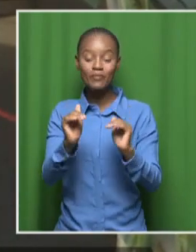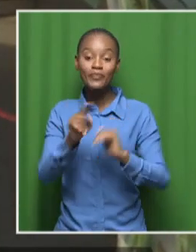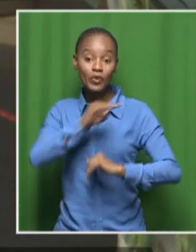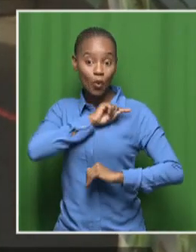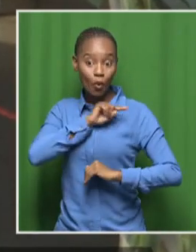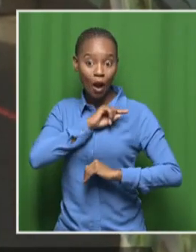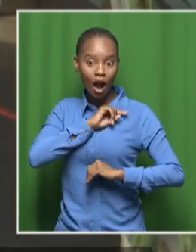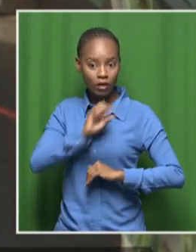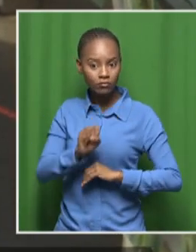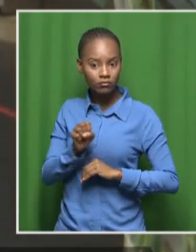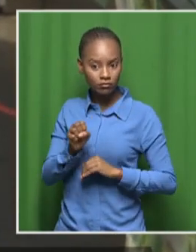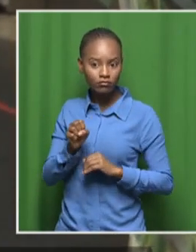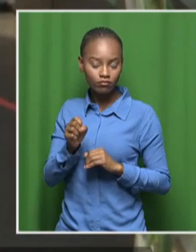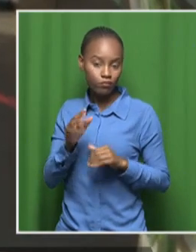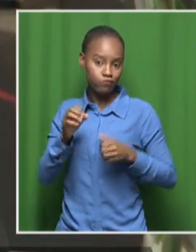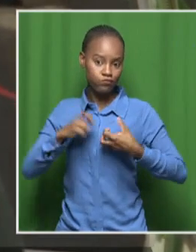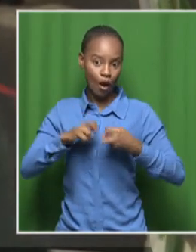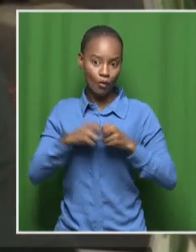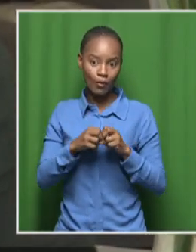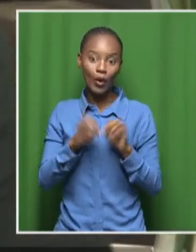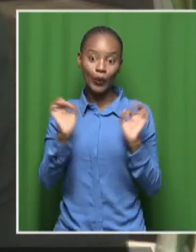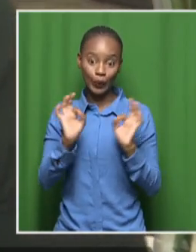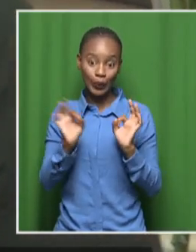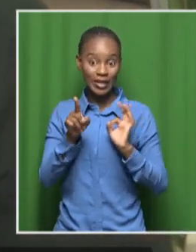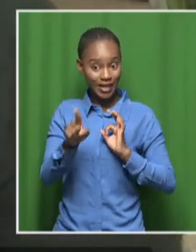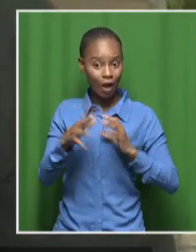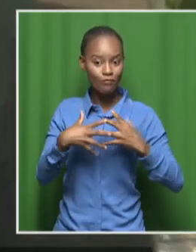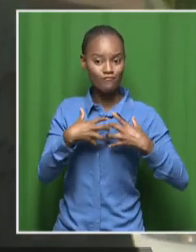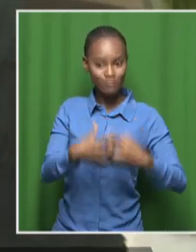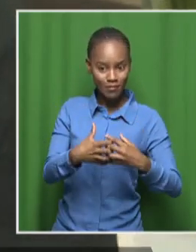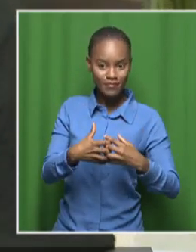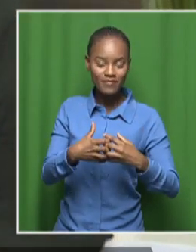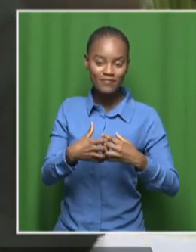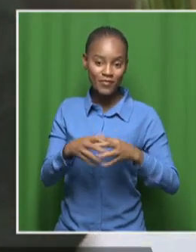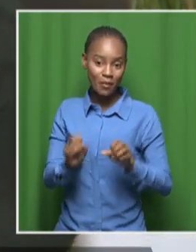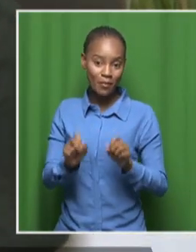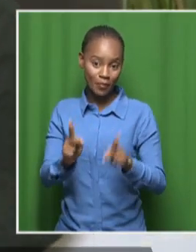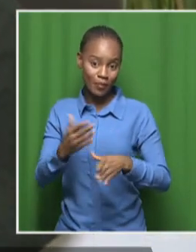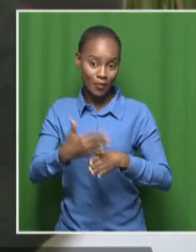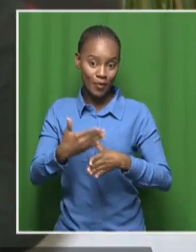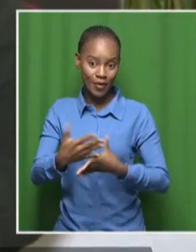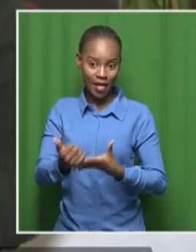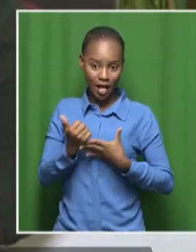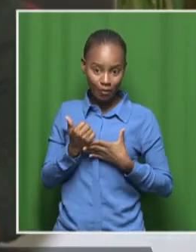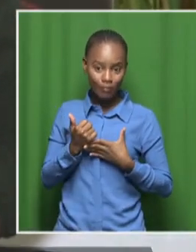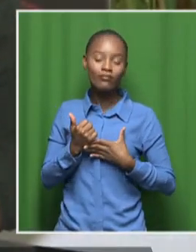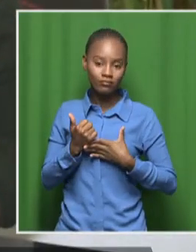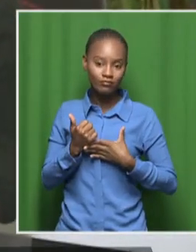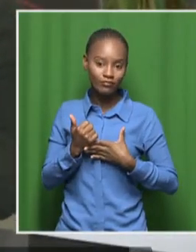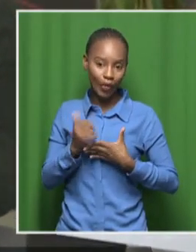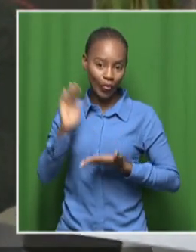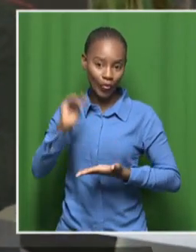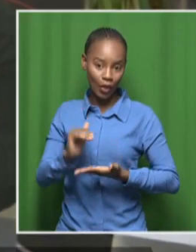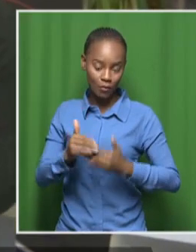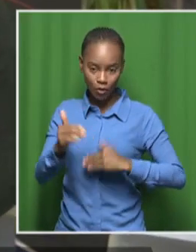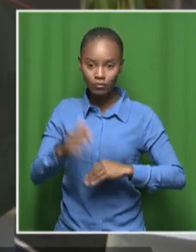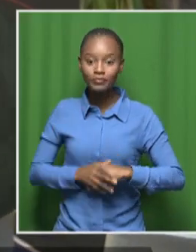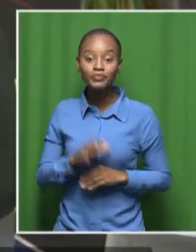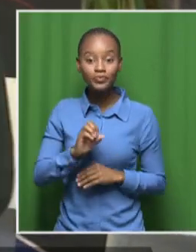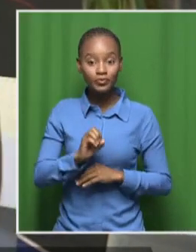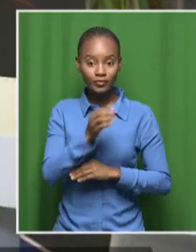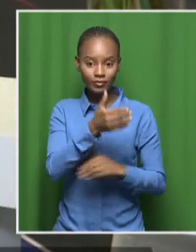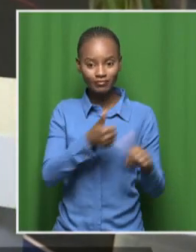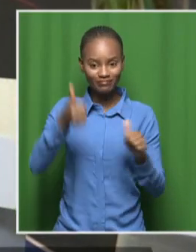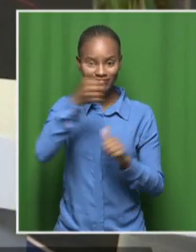me unpack some of the more pertinent issues, I'm joined by the CEO of Proudly South African, and this is